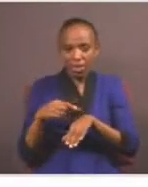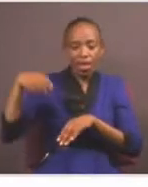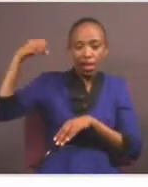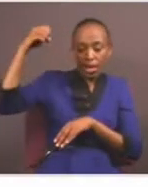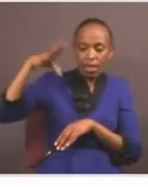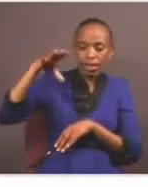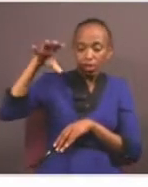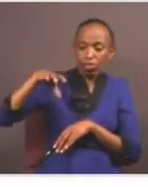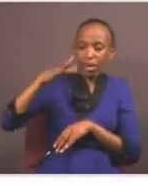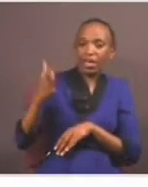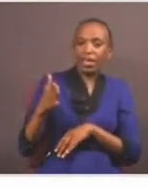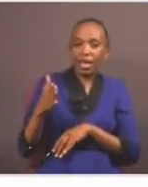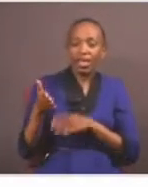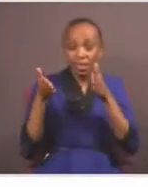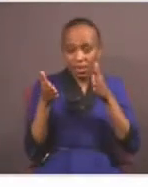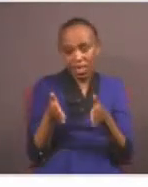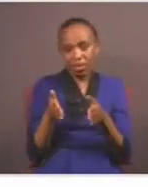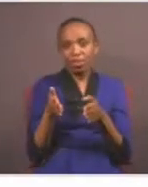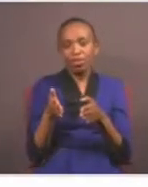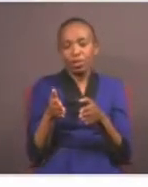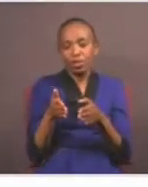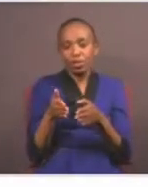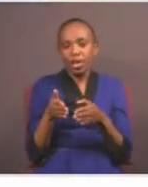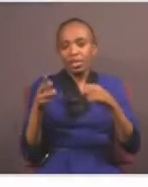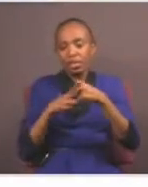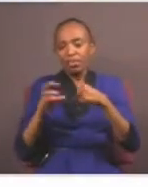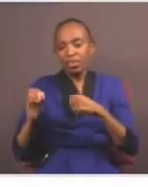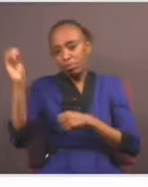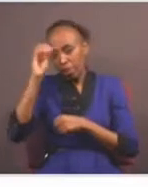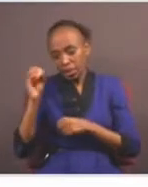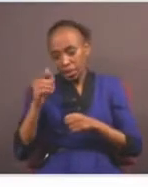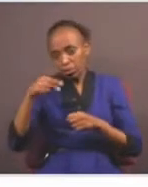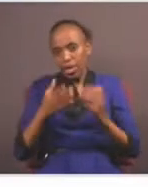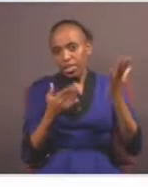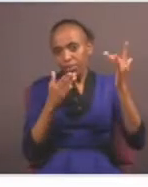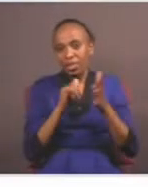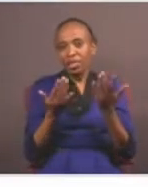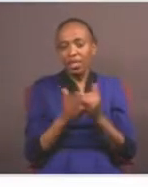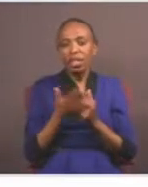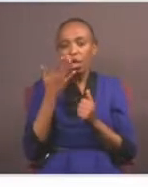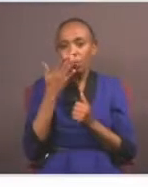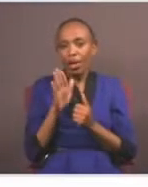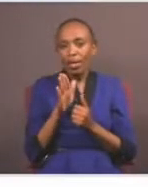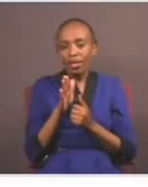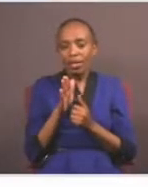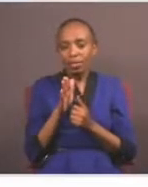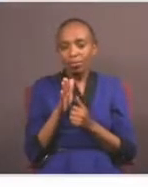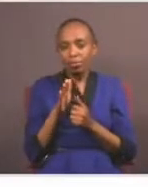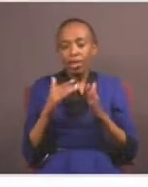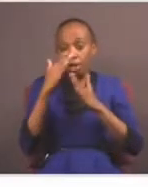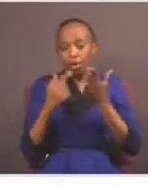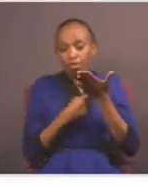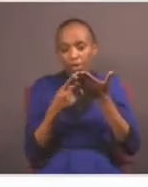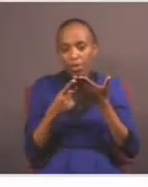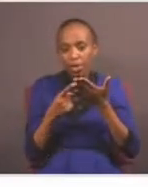of Kongoya market is currently at about 70%. We're expecting that by the end of the week